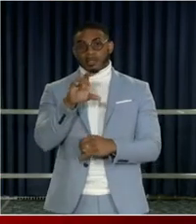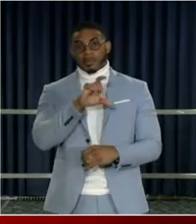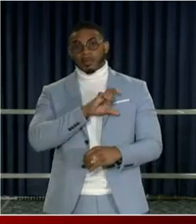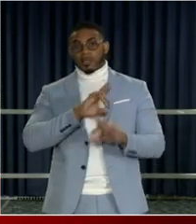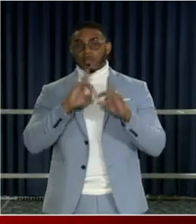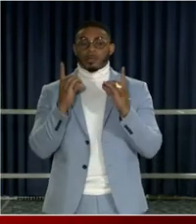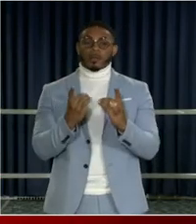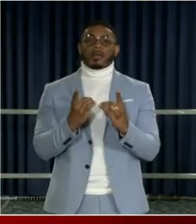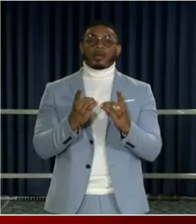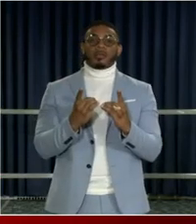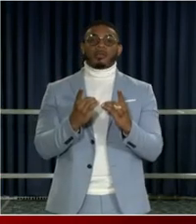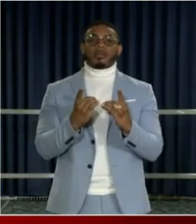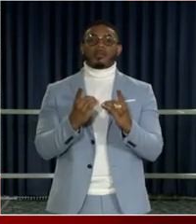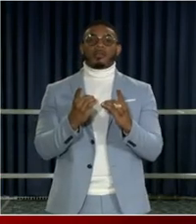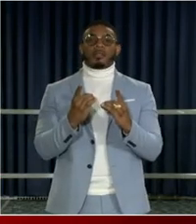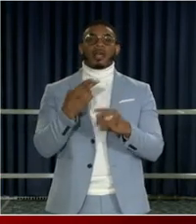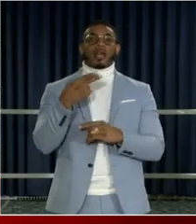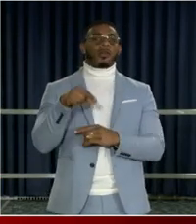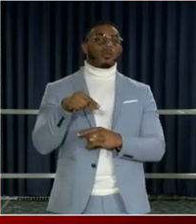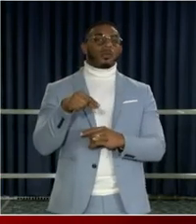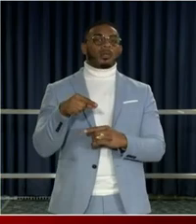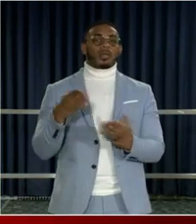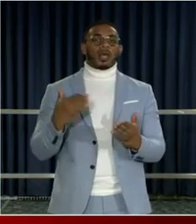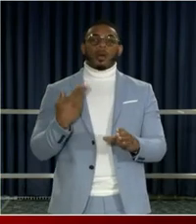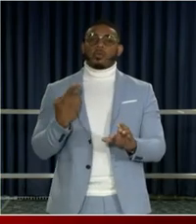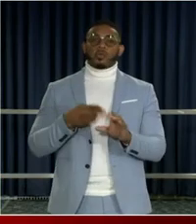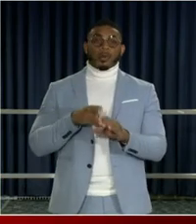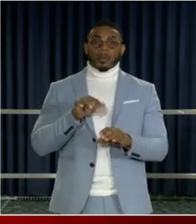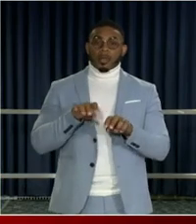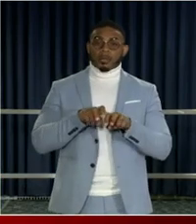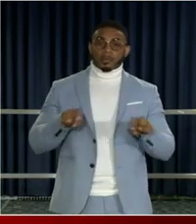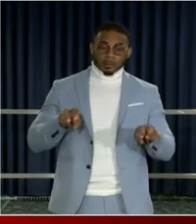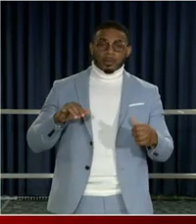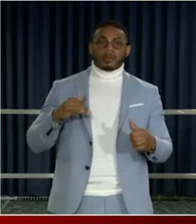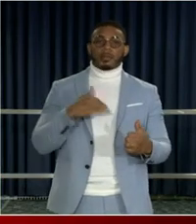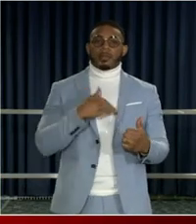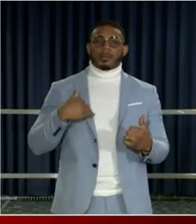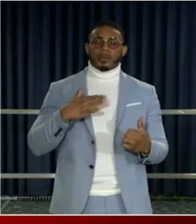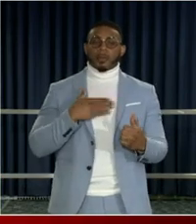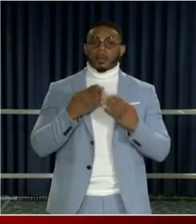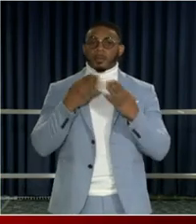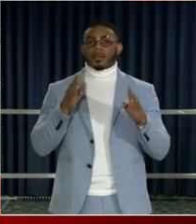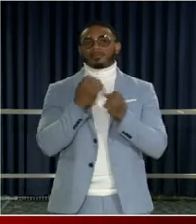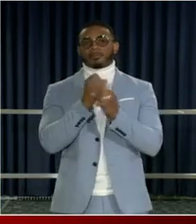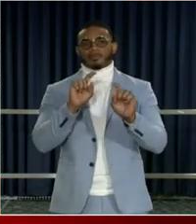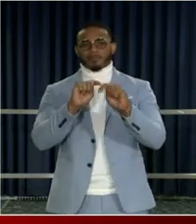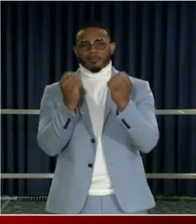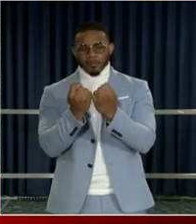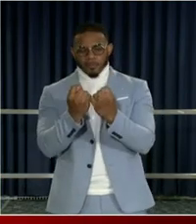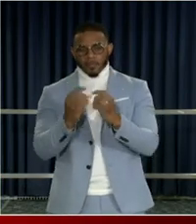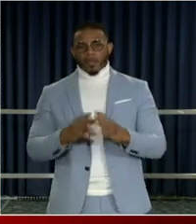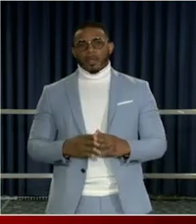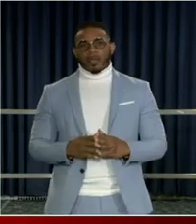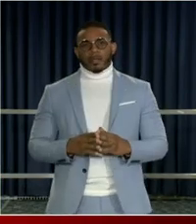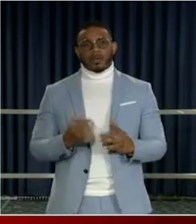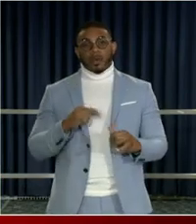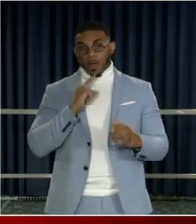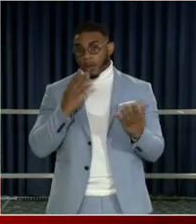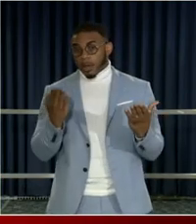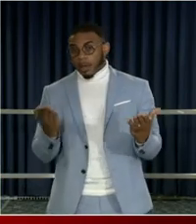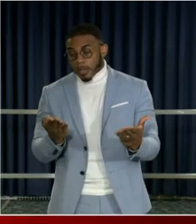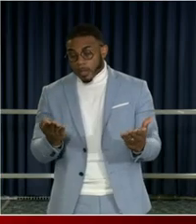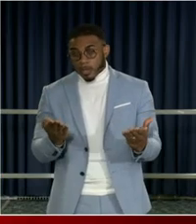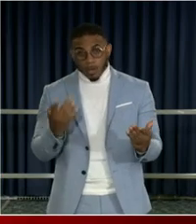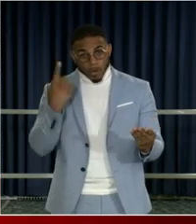Police Department's headquarters. I'm joined by members of my public safety team. We are